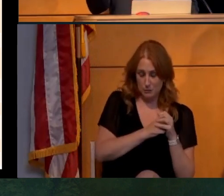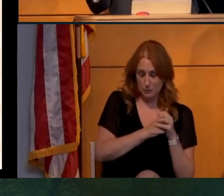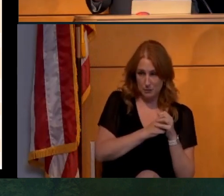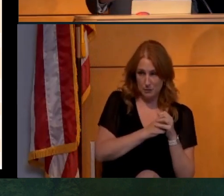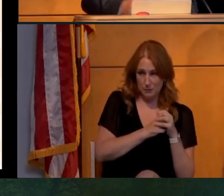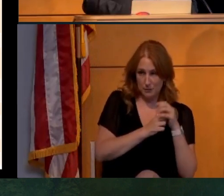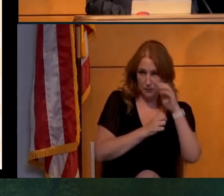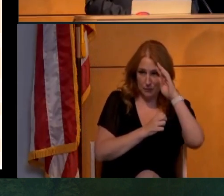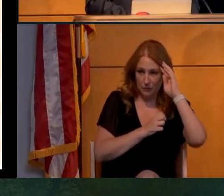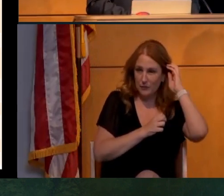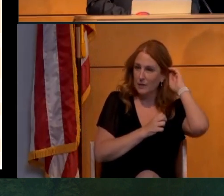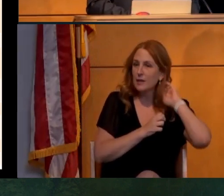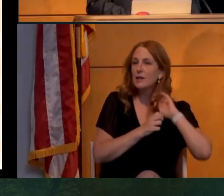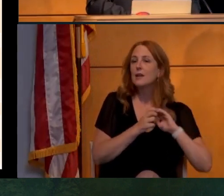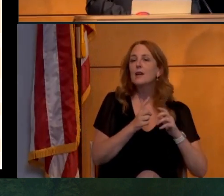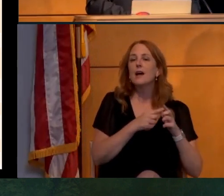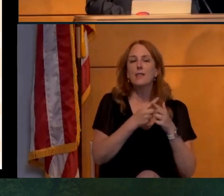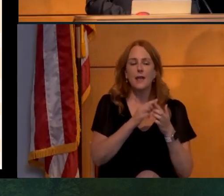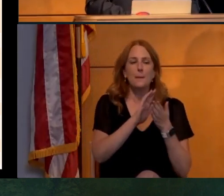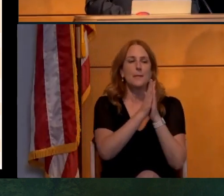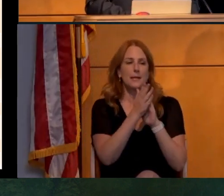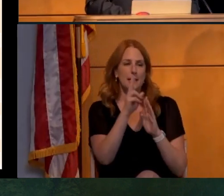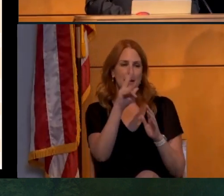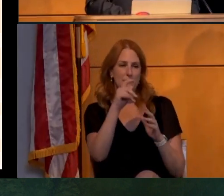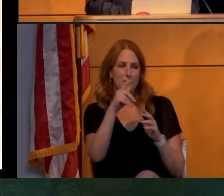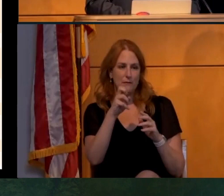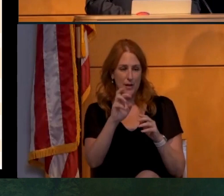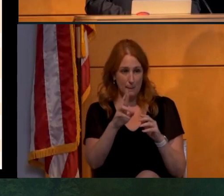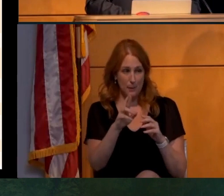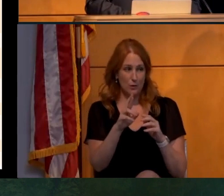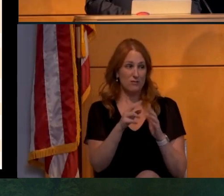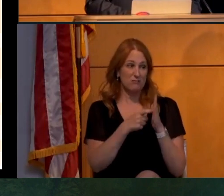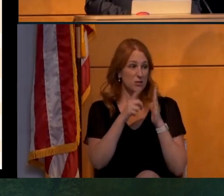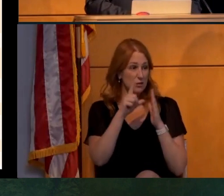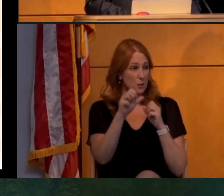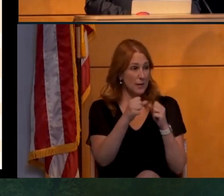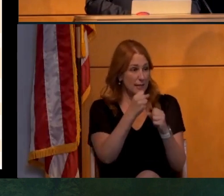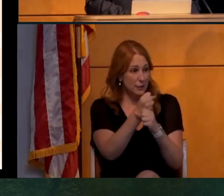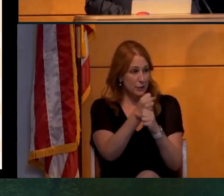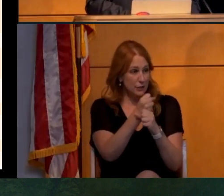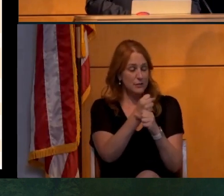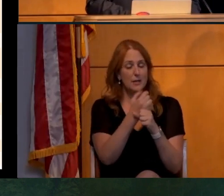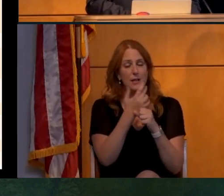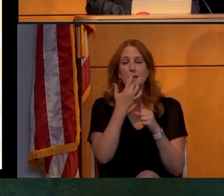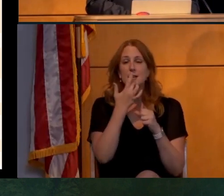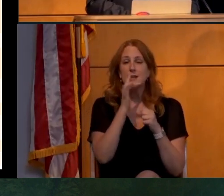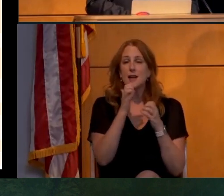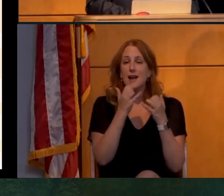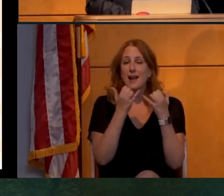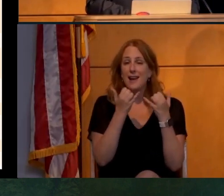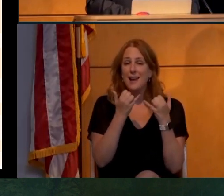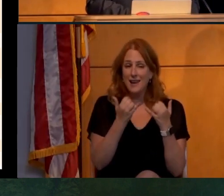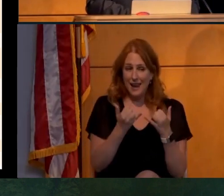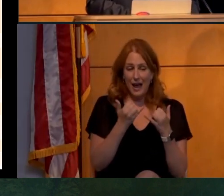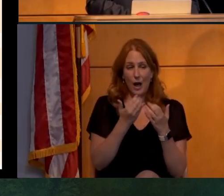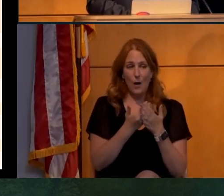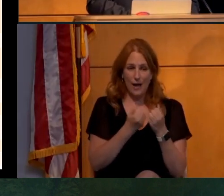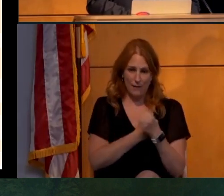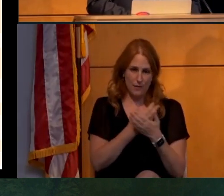then became Viper. So it took 20 years. We are fortunate that these days things are moving